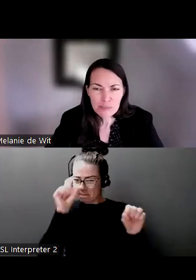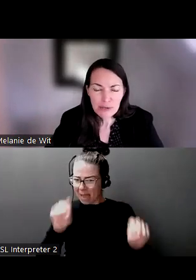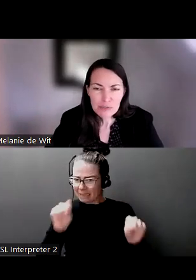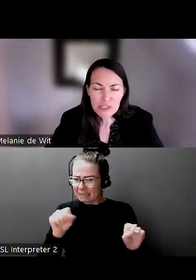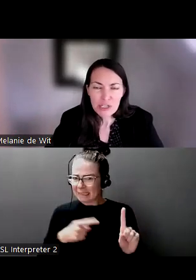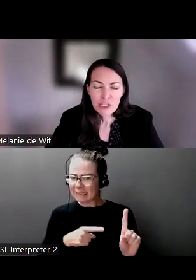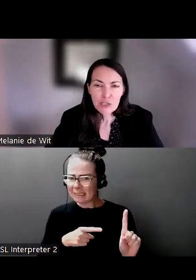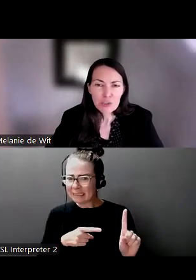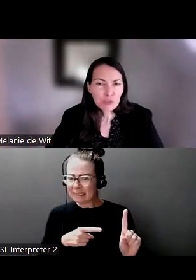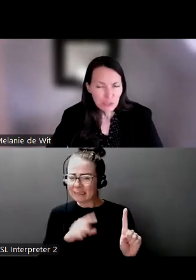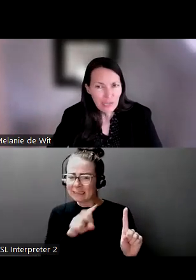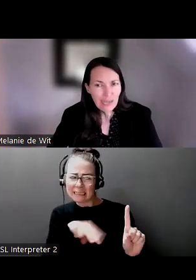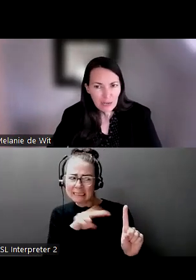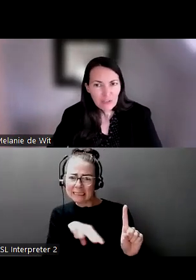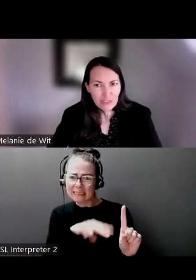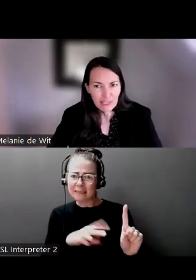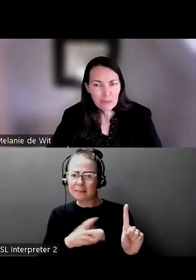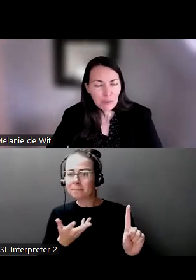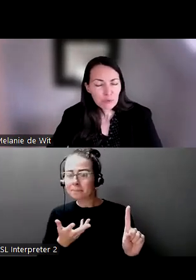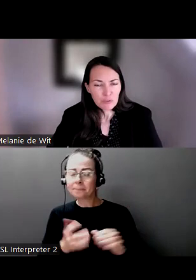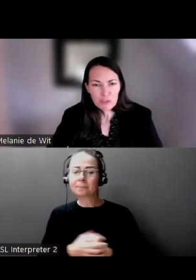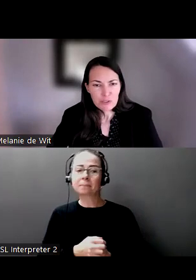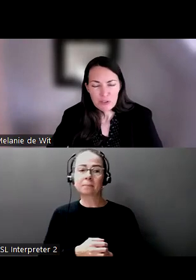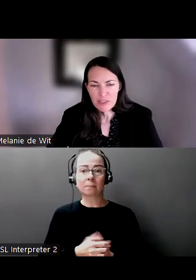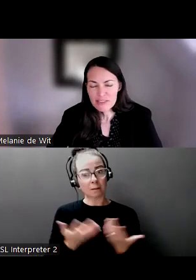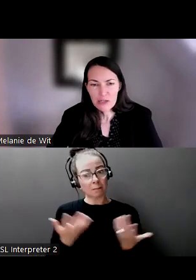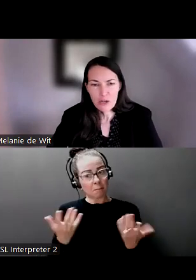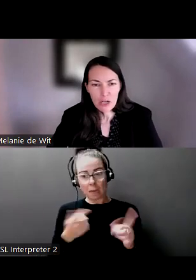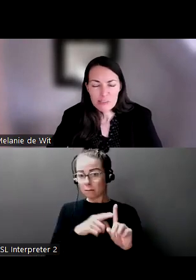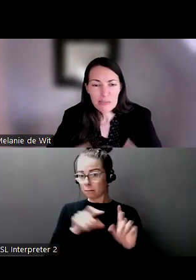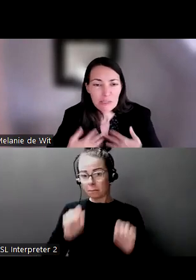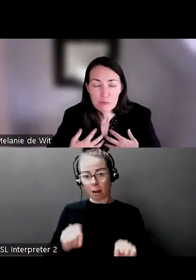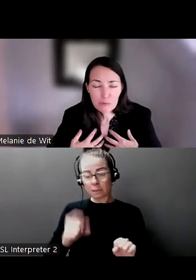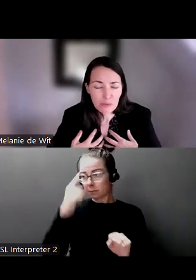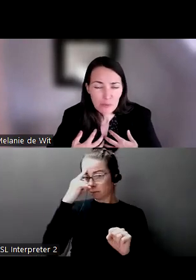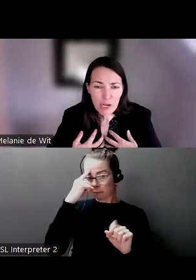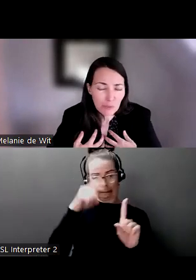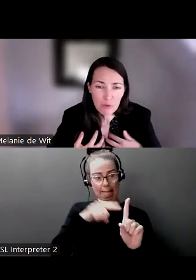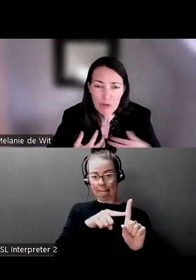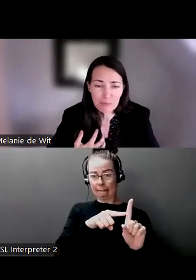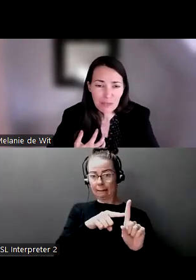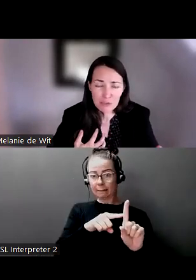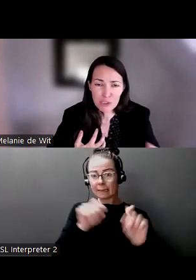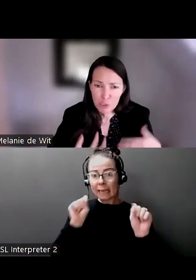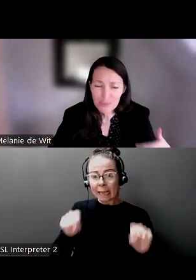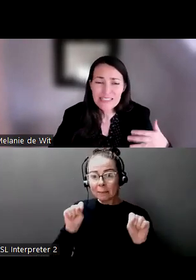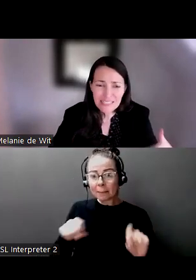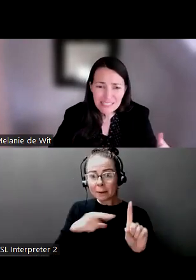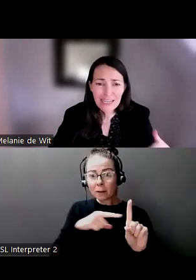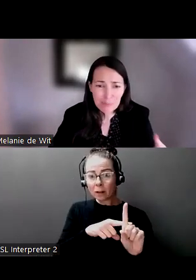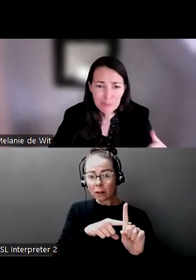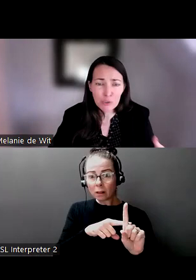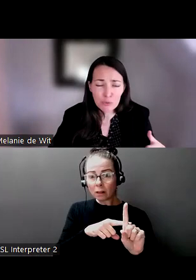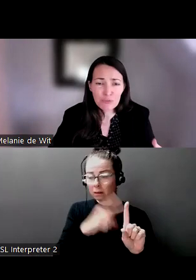talked about, you could have a capable refusal that's at odds maybe with what I would want my mother to do, but it's